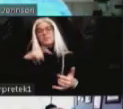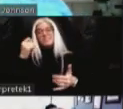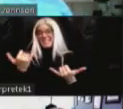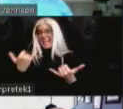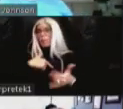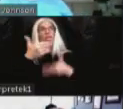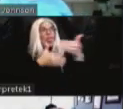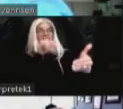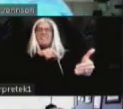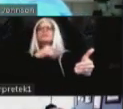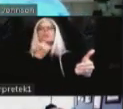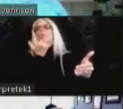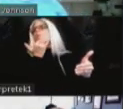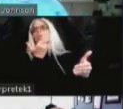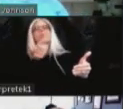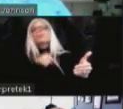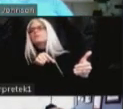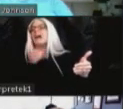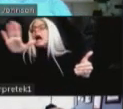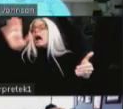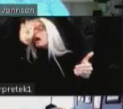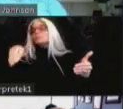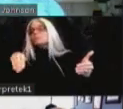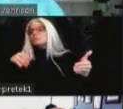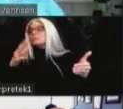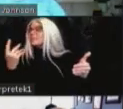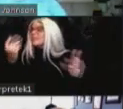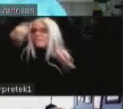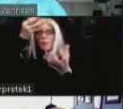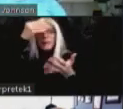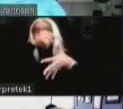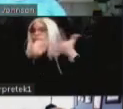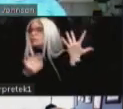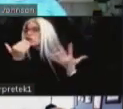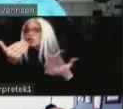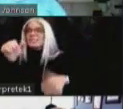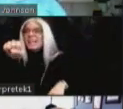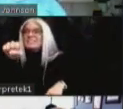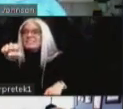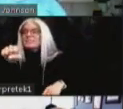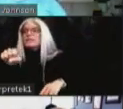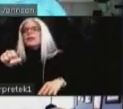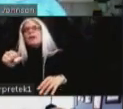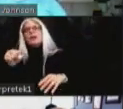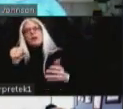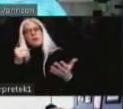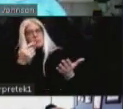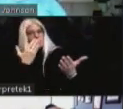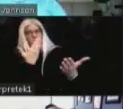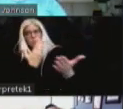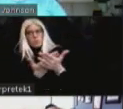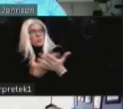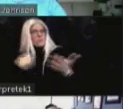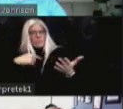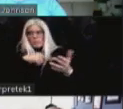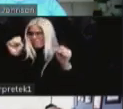good data that it was because of transmission in bars, then this would make a lot of